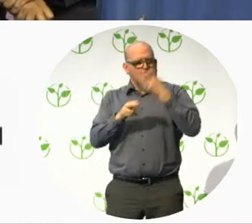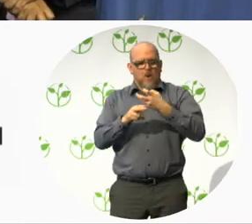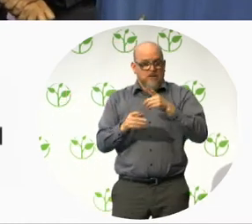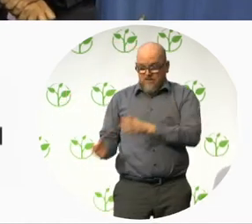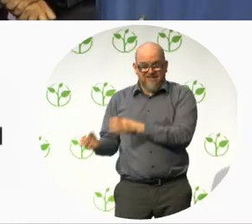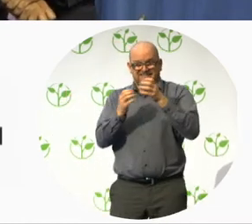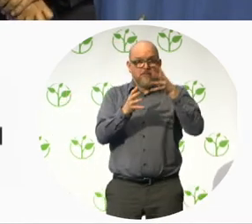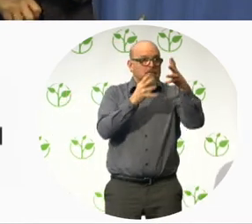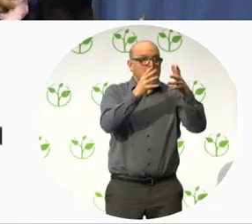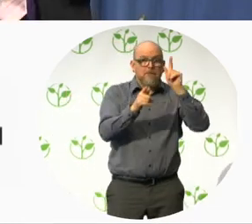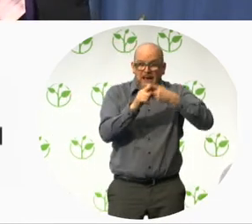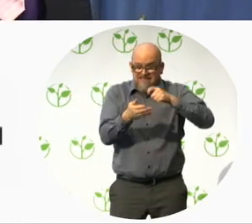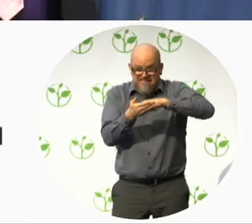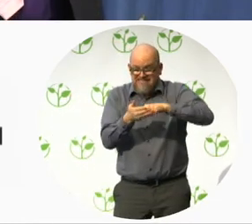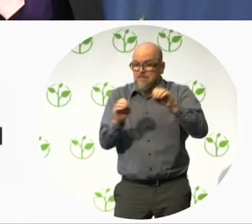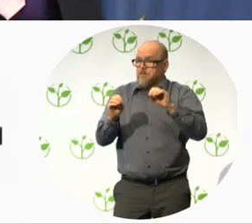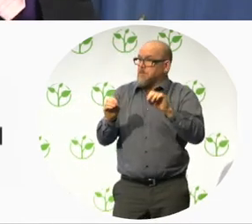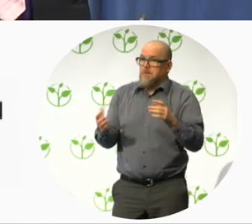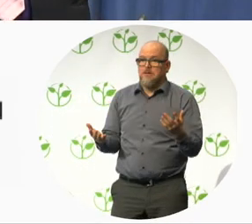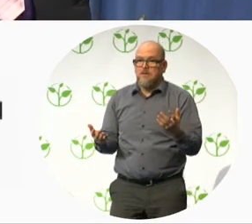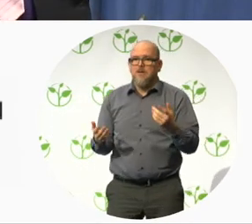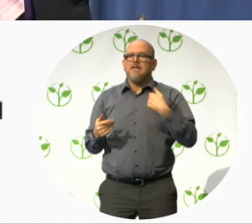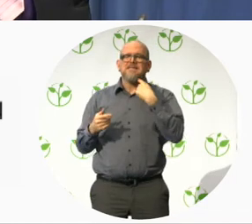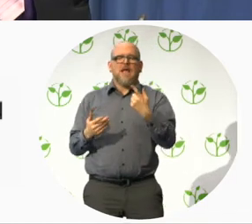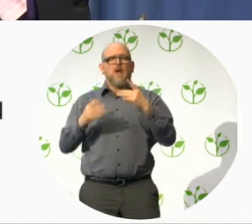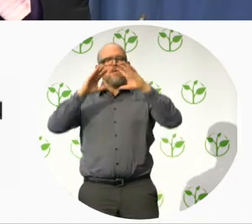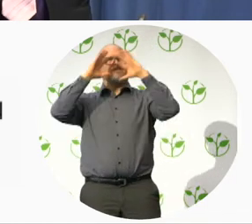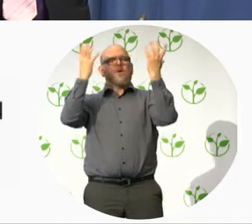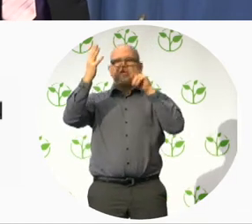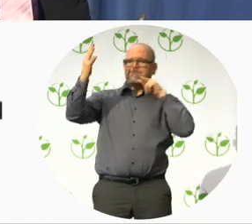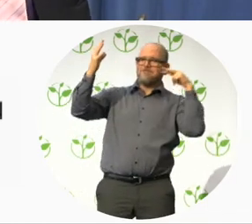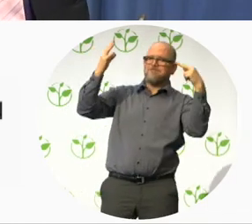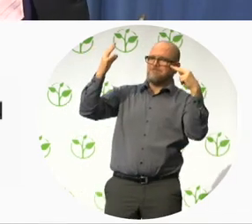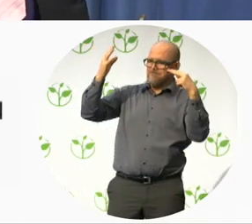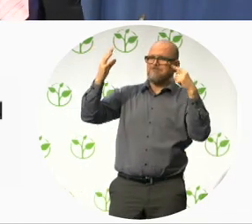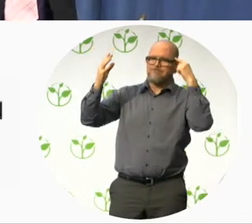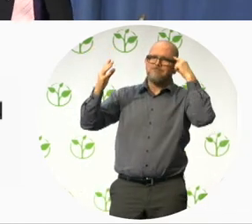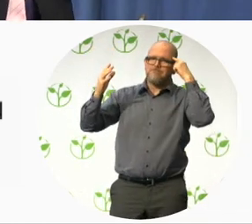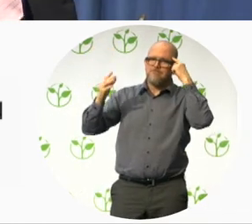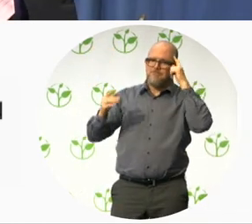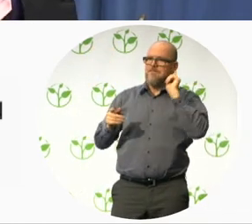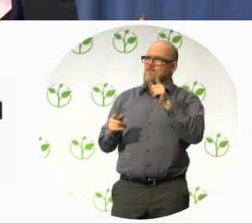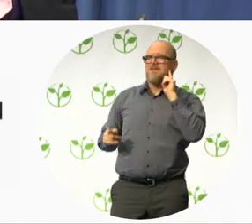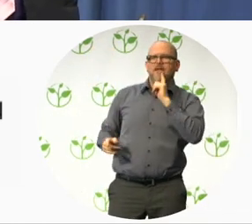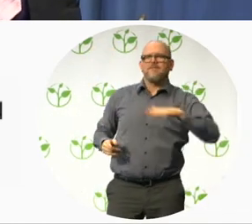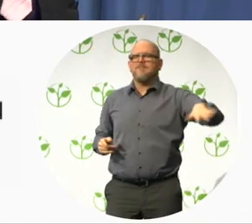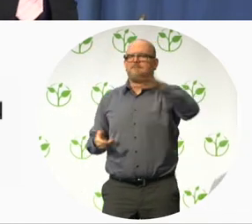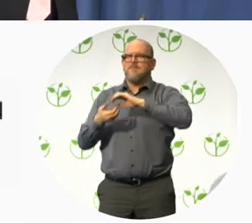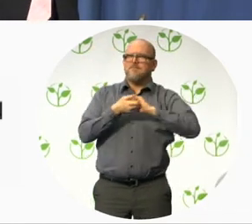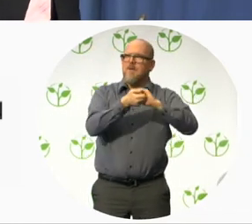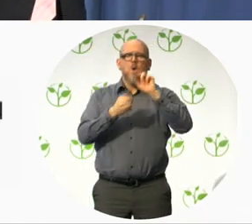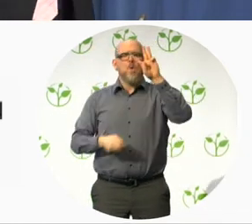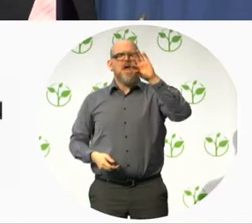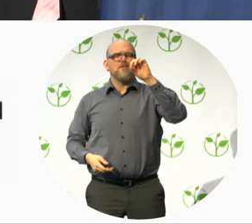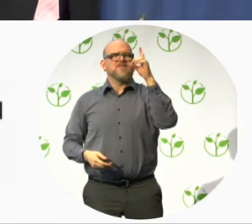And when the children has grown, has become a boy or a girl, is it difficult to him or to